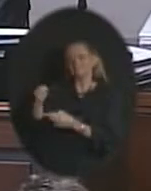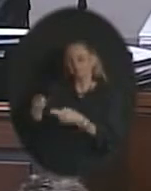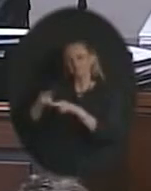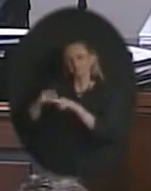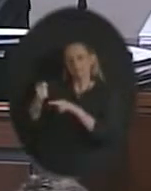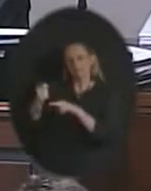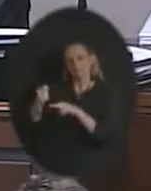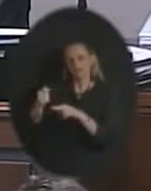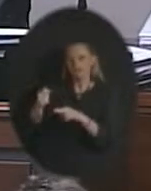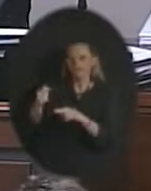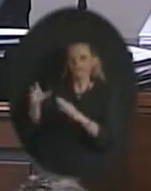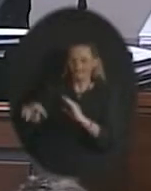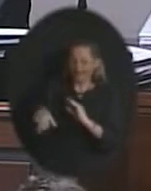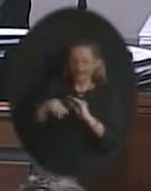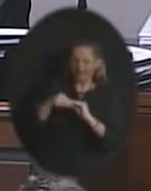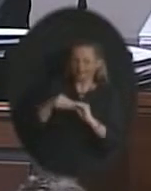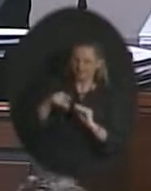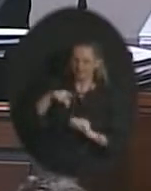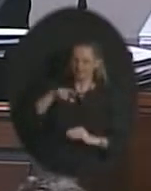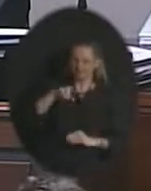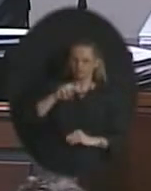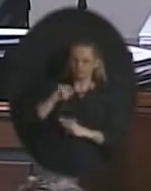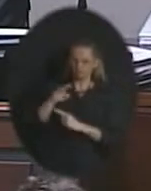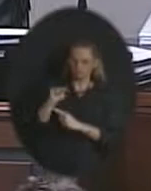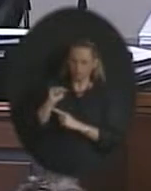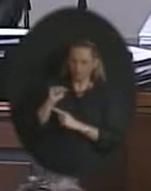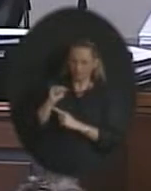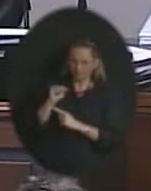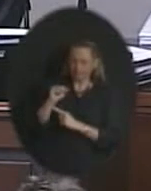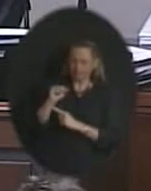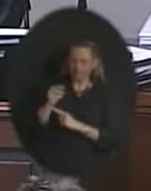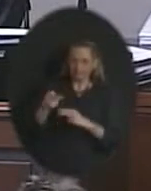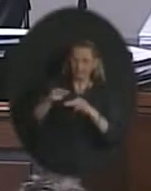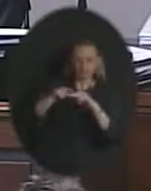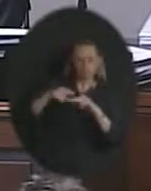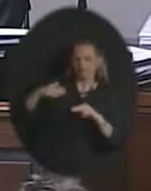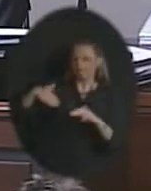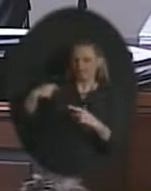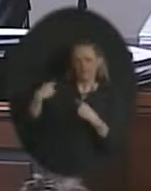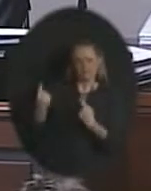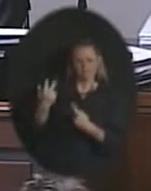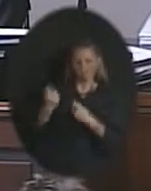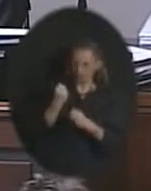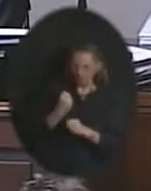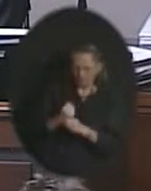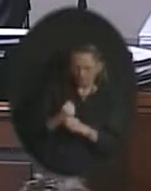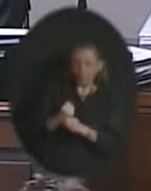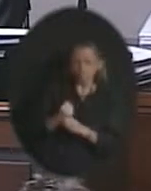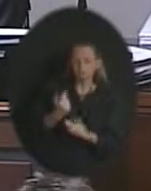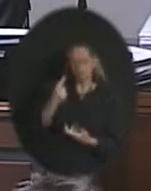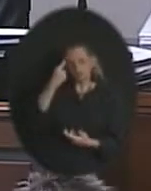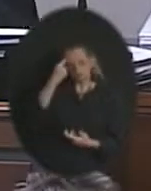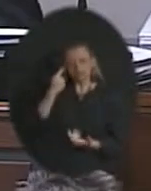or fee increase. They haven't had a rate fee increase in 3 years. And I think it's due.